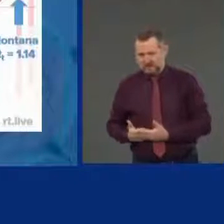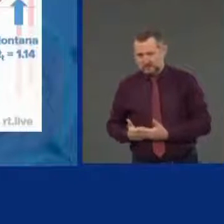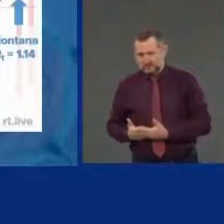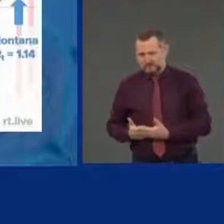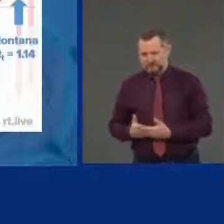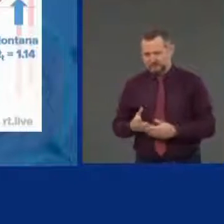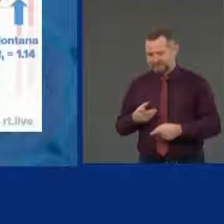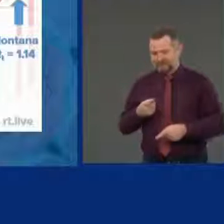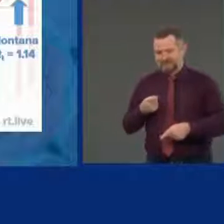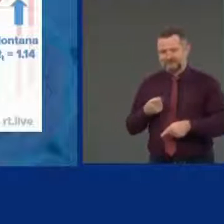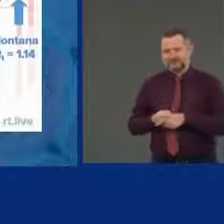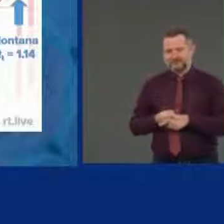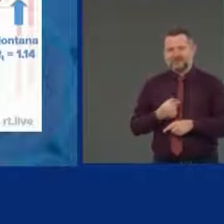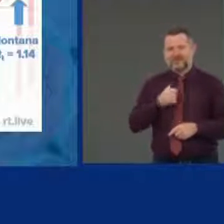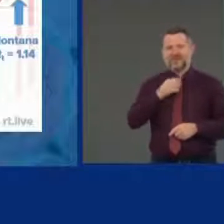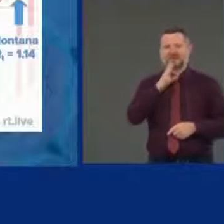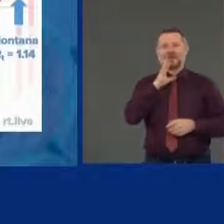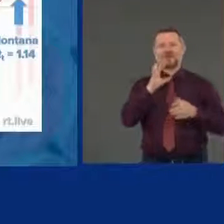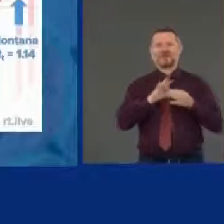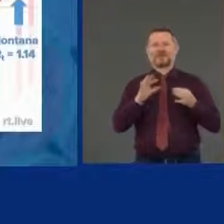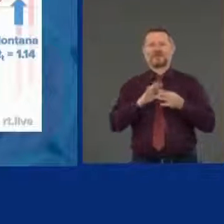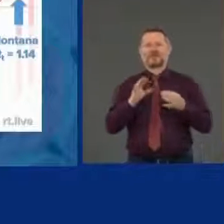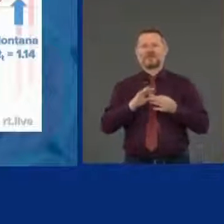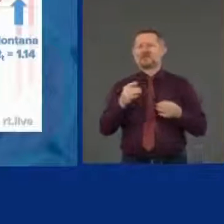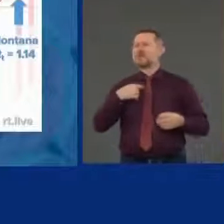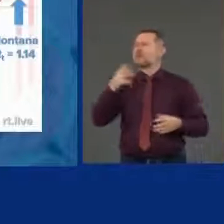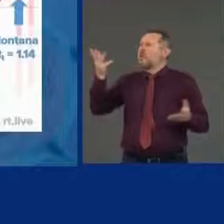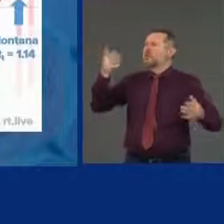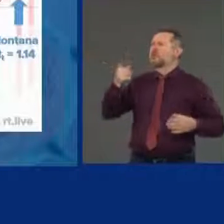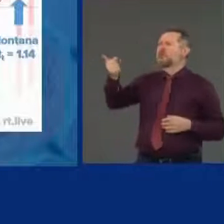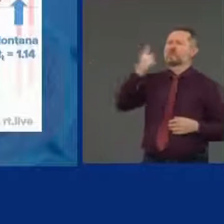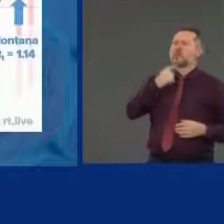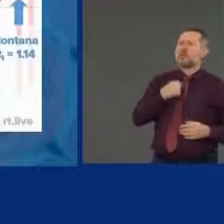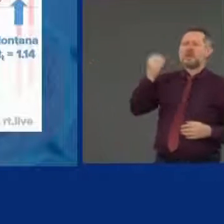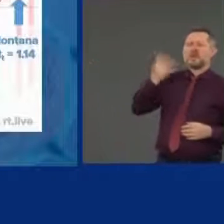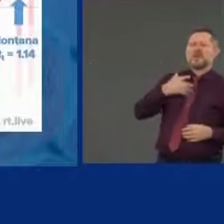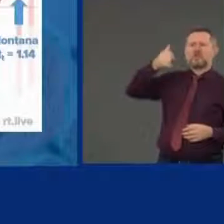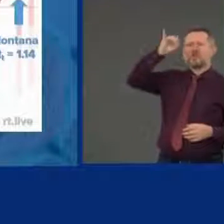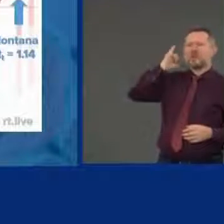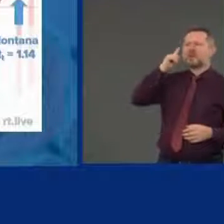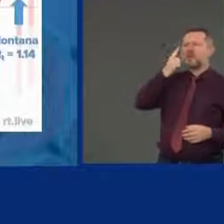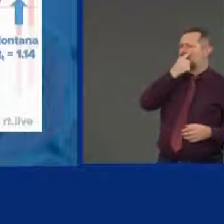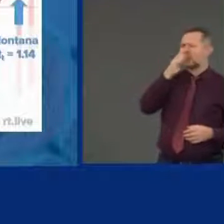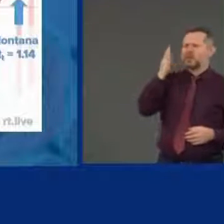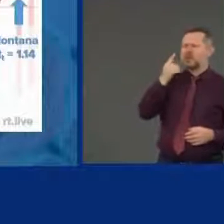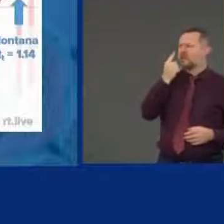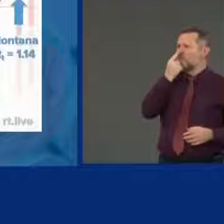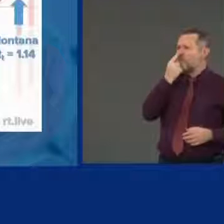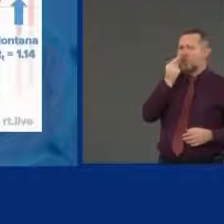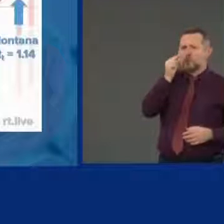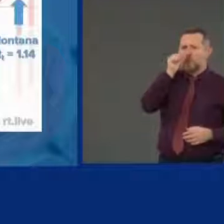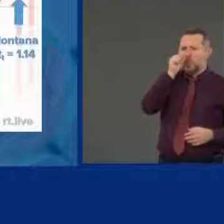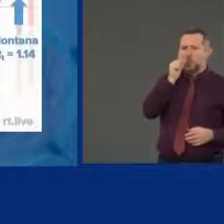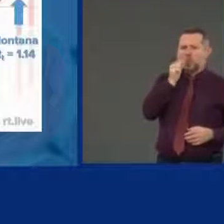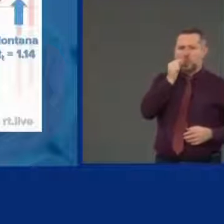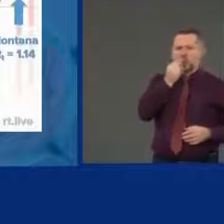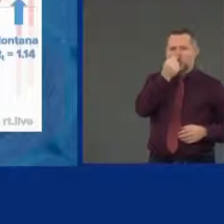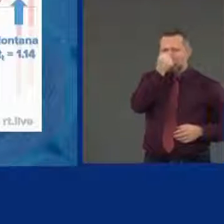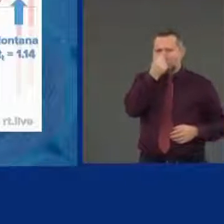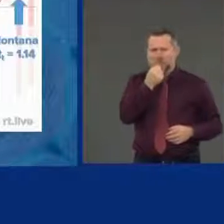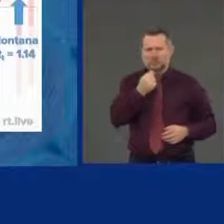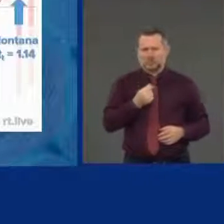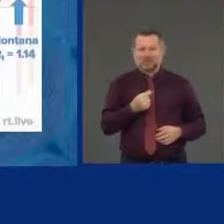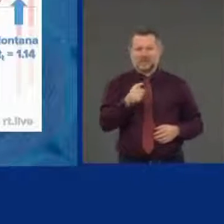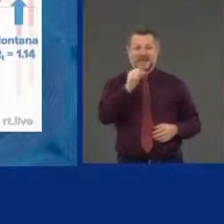saying. Well, he said he has blonde hair, blue eyes, and a tiny little button nose. Yes, except